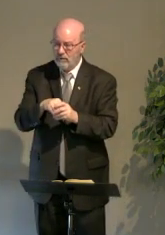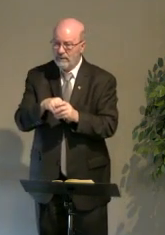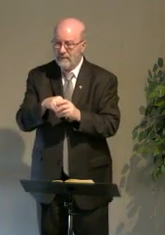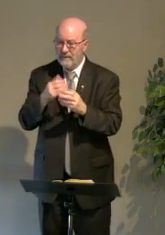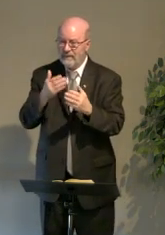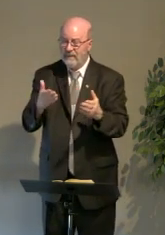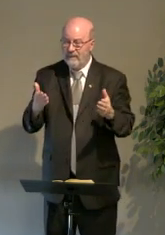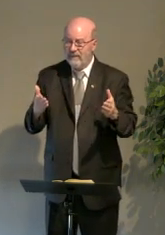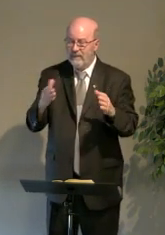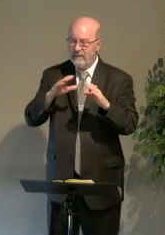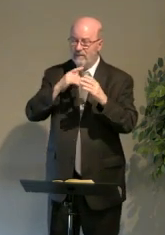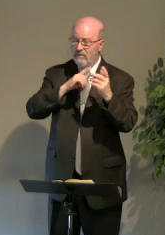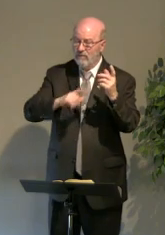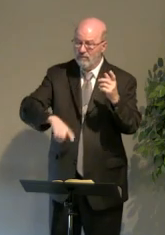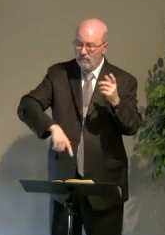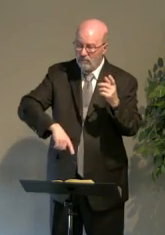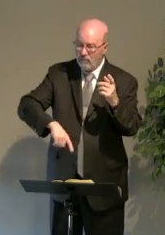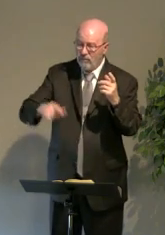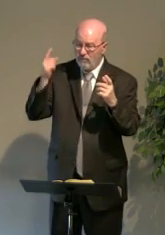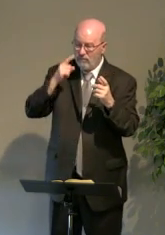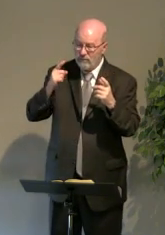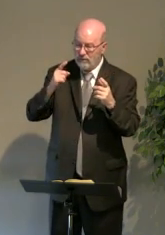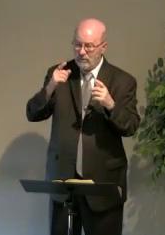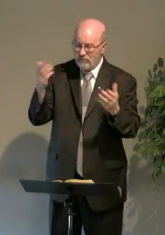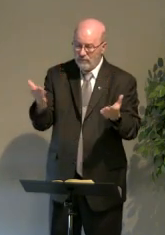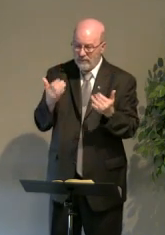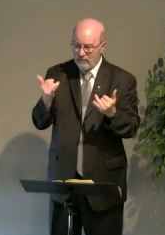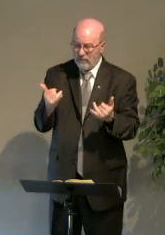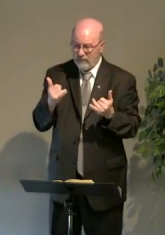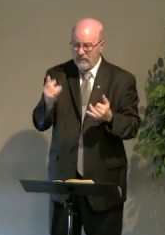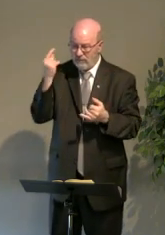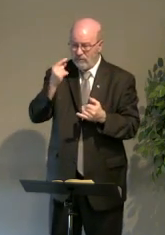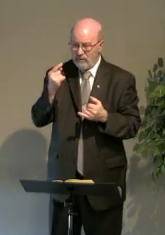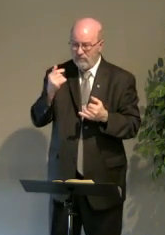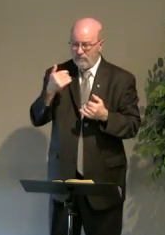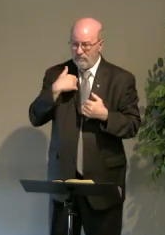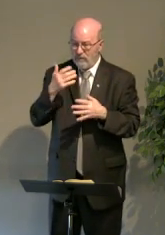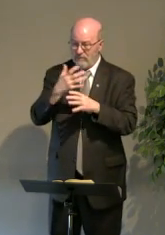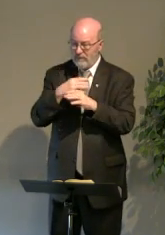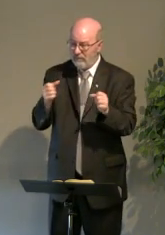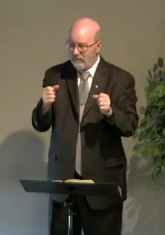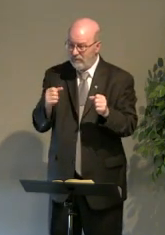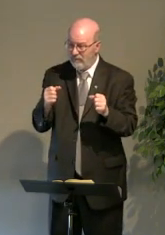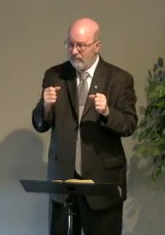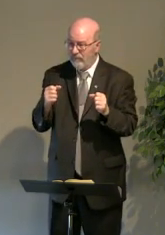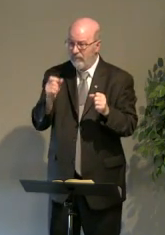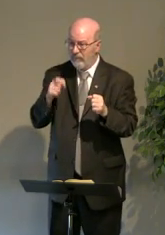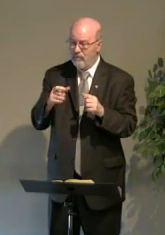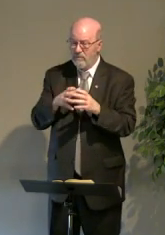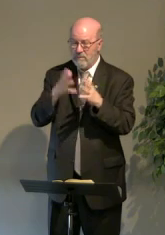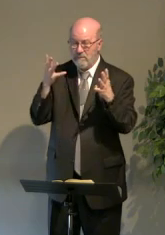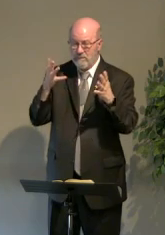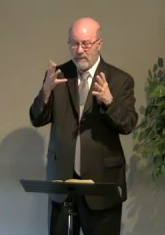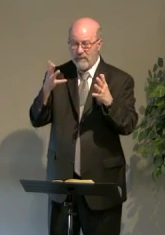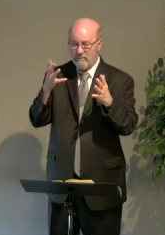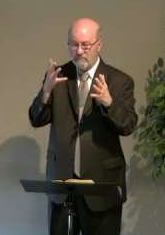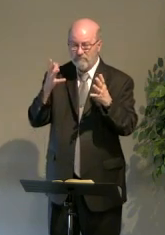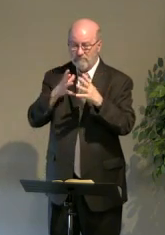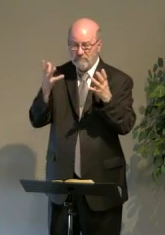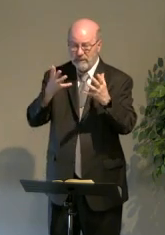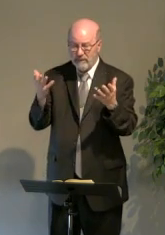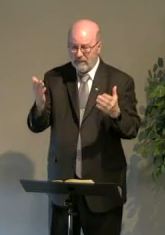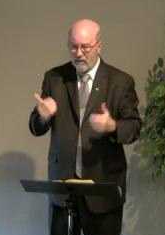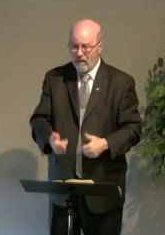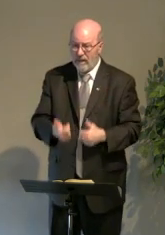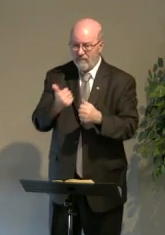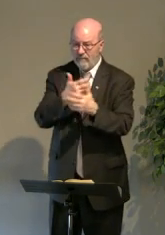the things of the Lord. The reason that you are here today, the reason that you have salvation, that should be a big, huge, enormous part of our